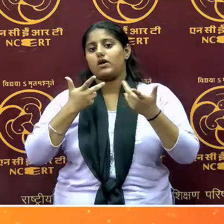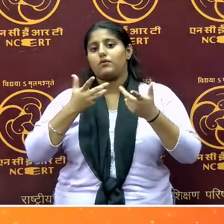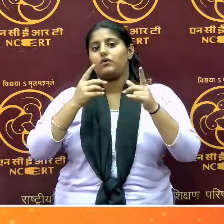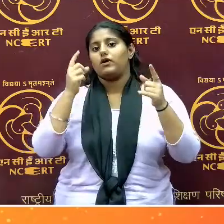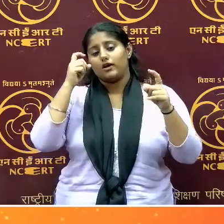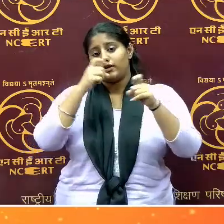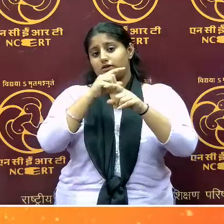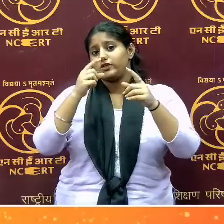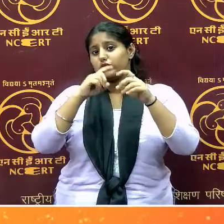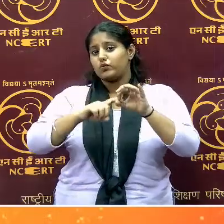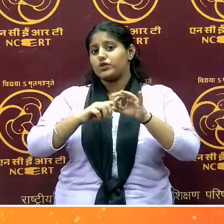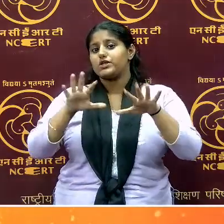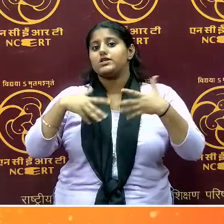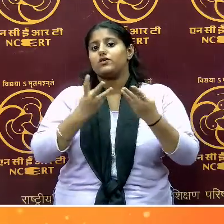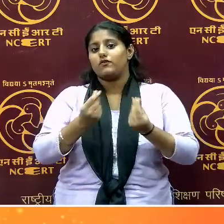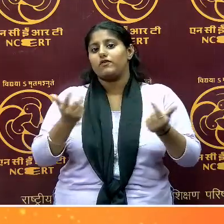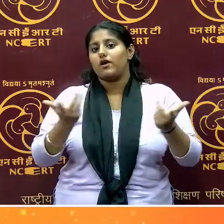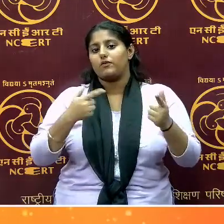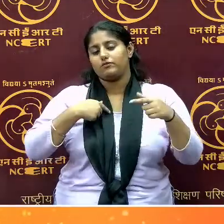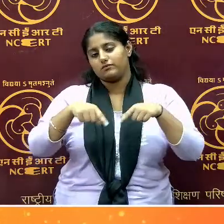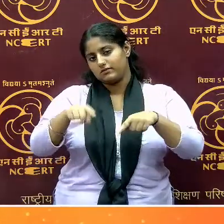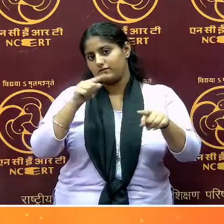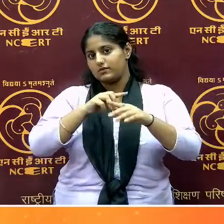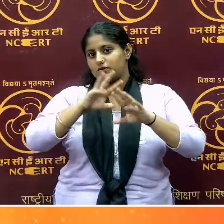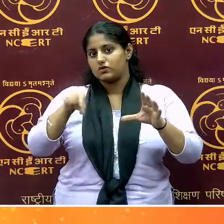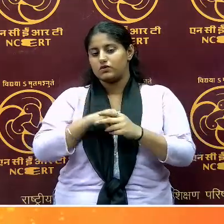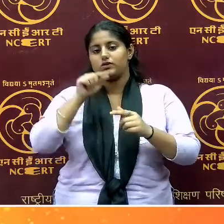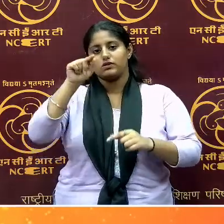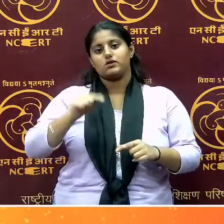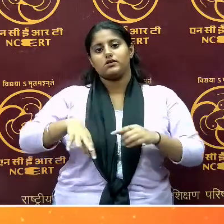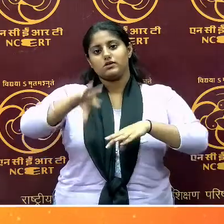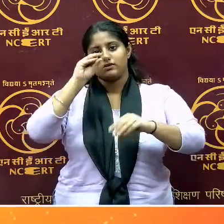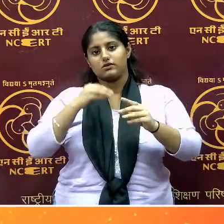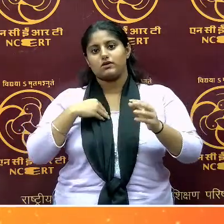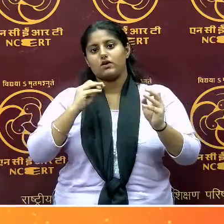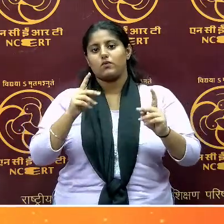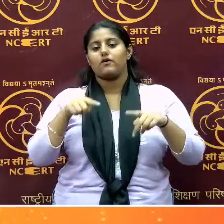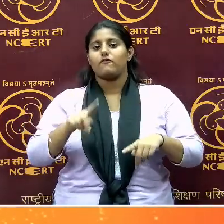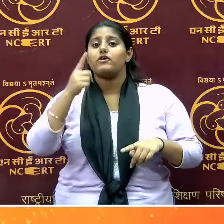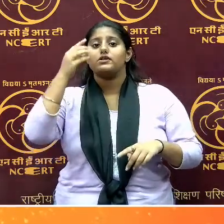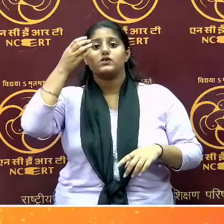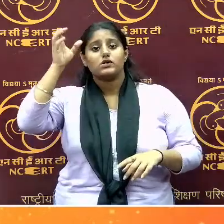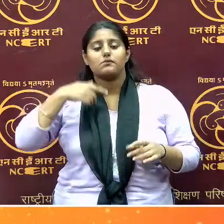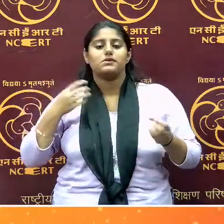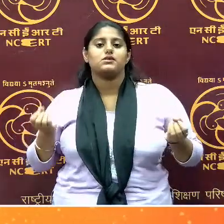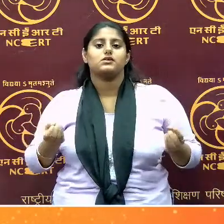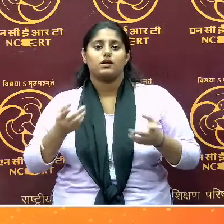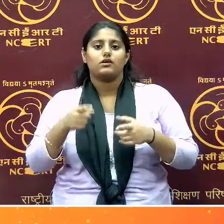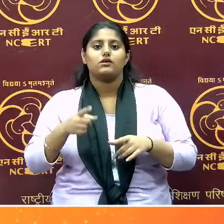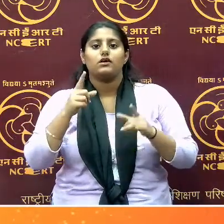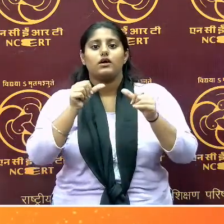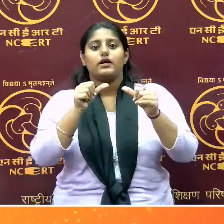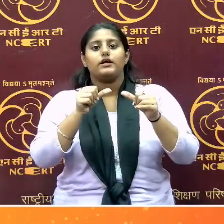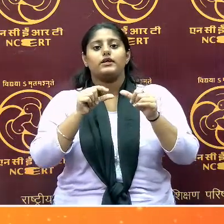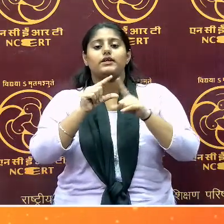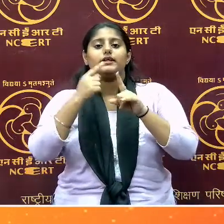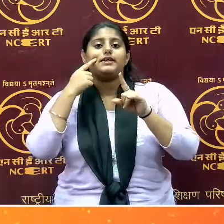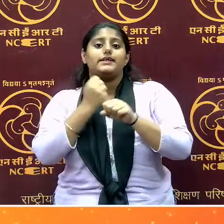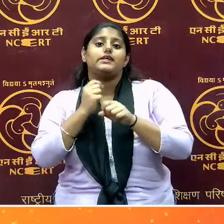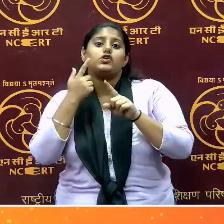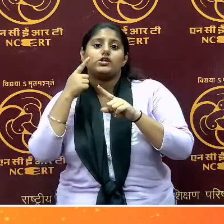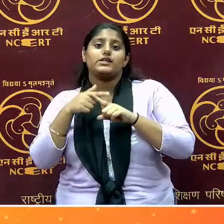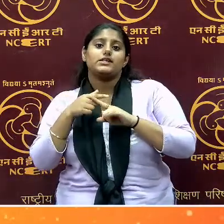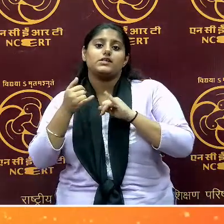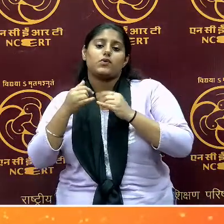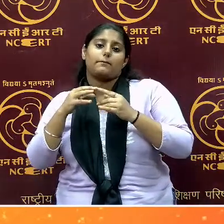questions we are going to do in this chapter. So Okay. let's begin with the first concept, that is digit swap. What is